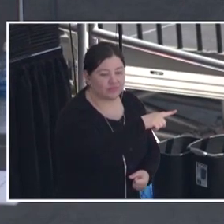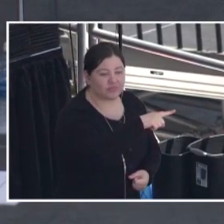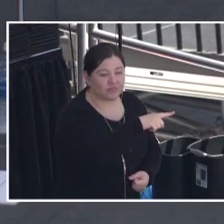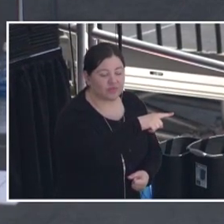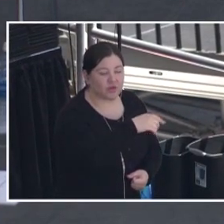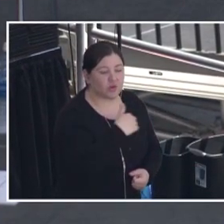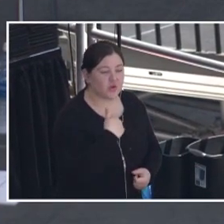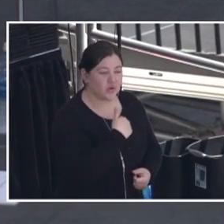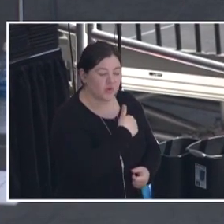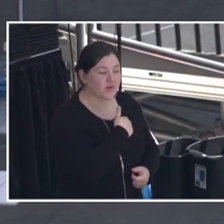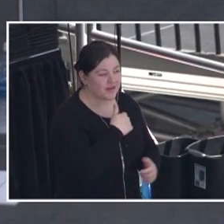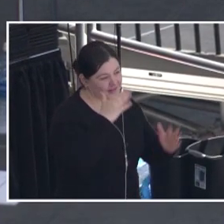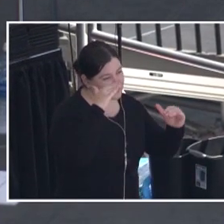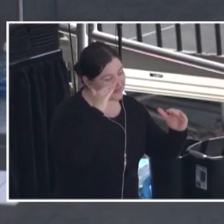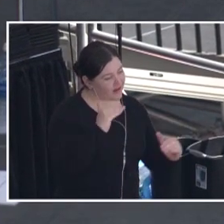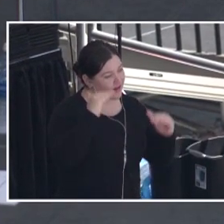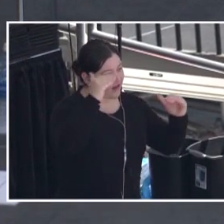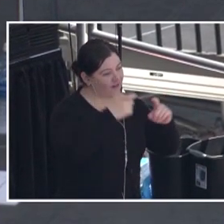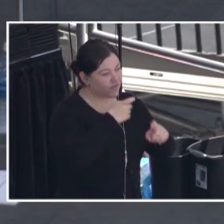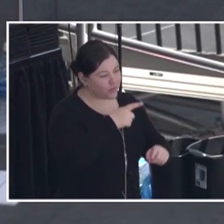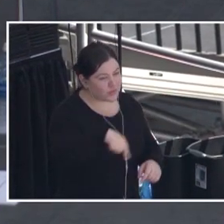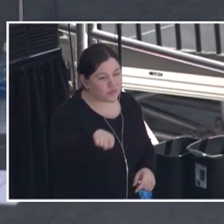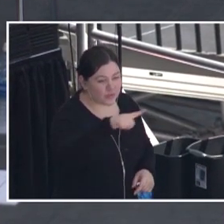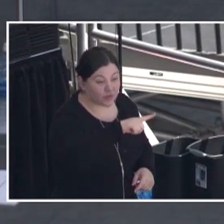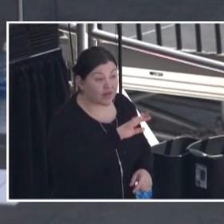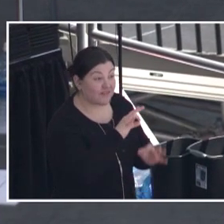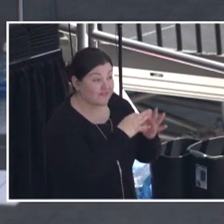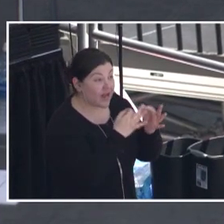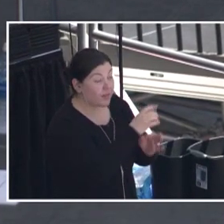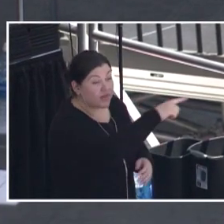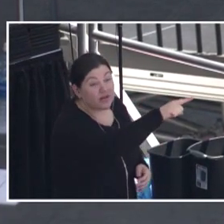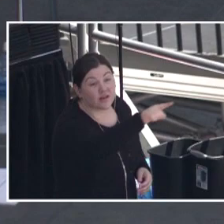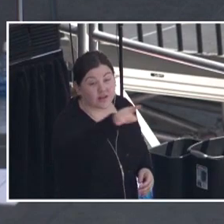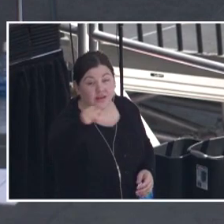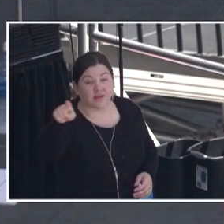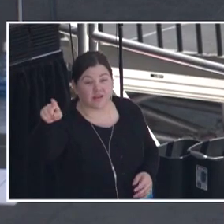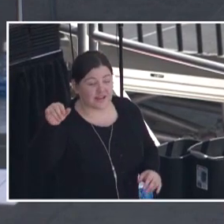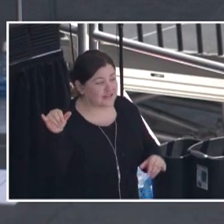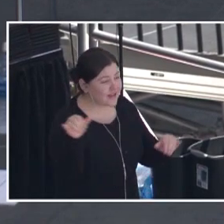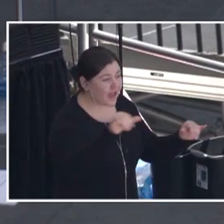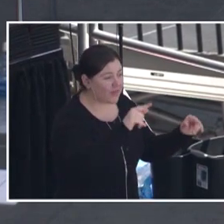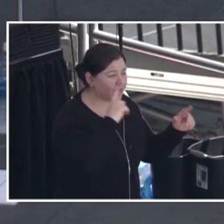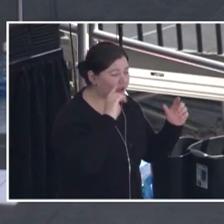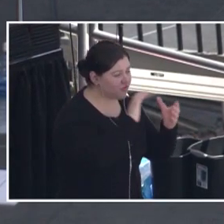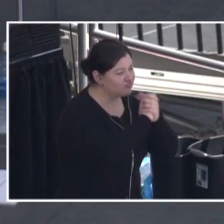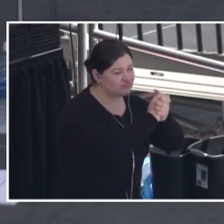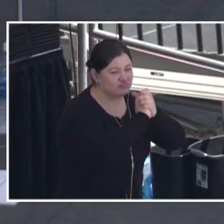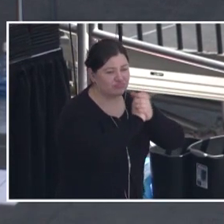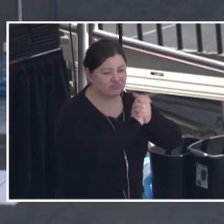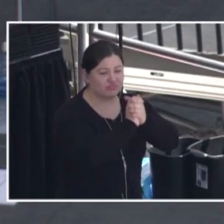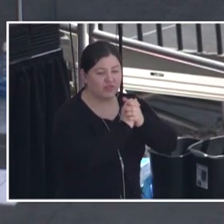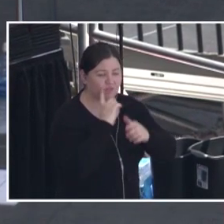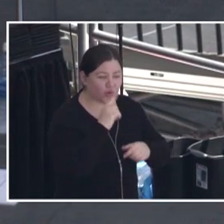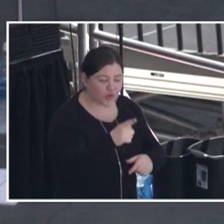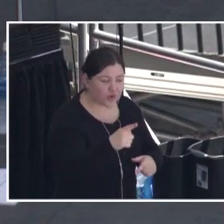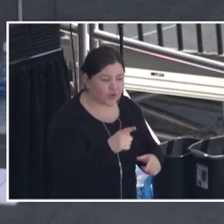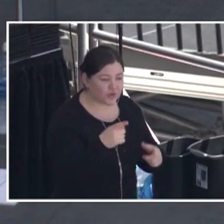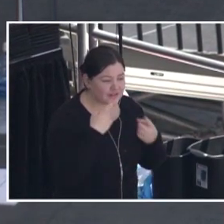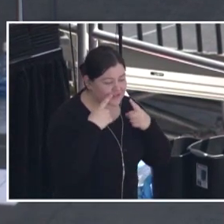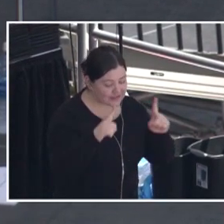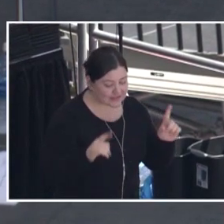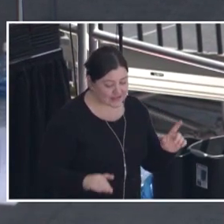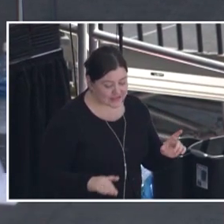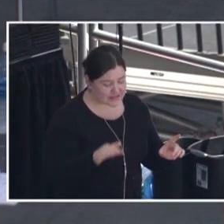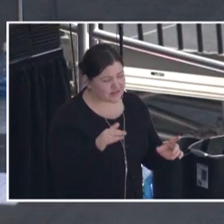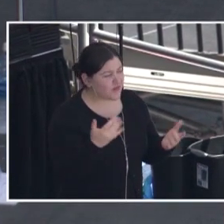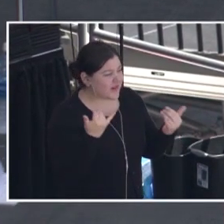are all sitting up there in those nosebleed sections up there, they have been cheering for you your entire lives. Can we just spend 1 second